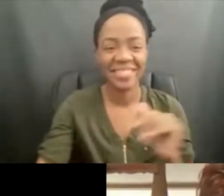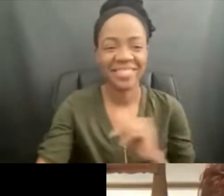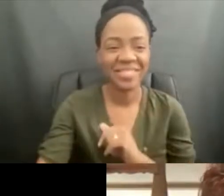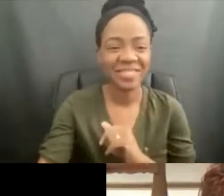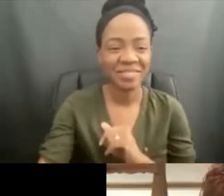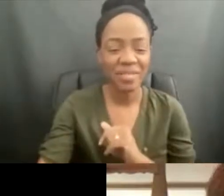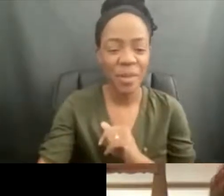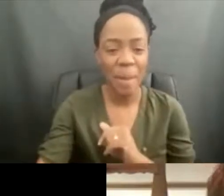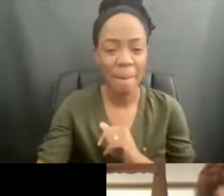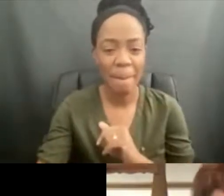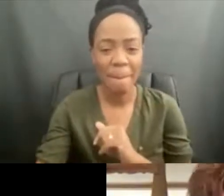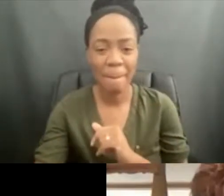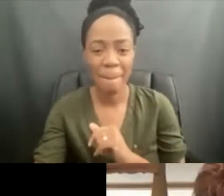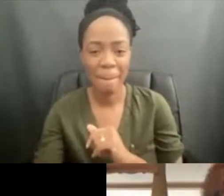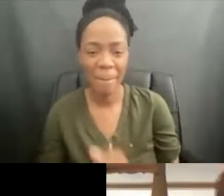Okay. Angele. Well,